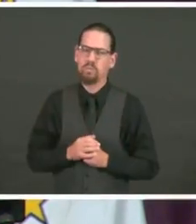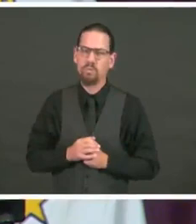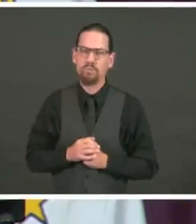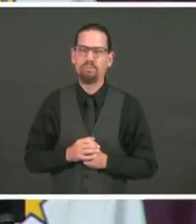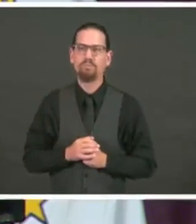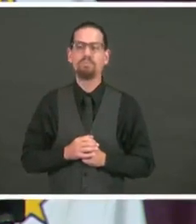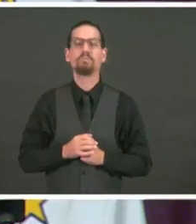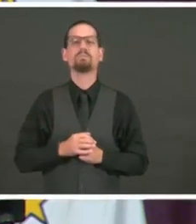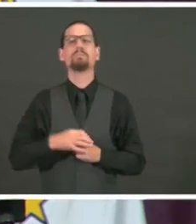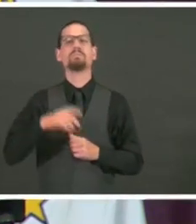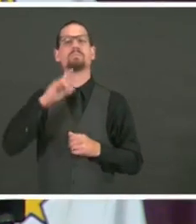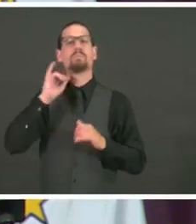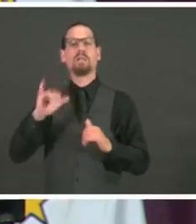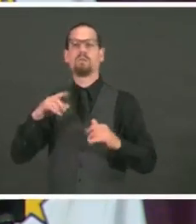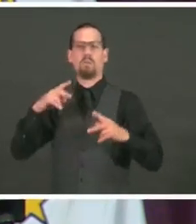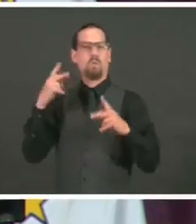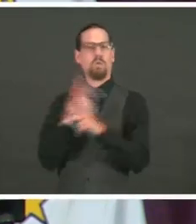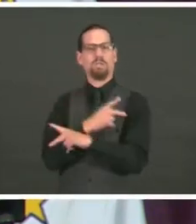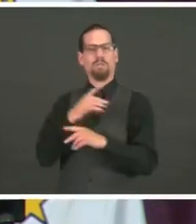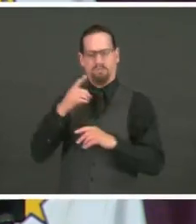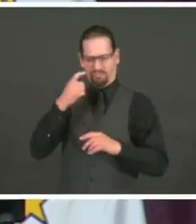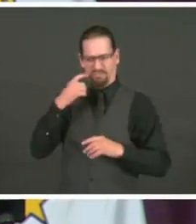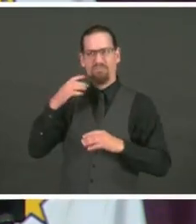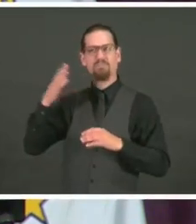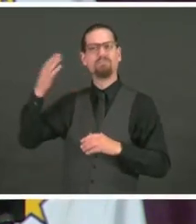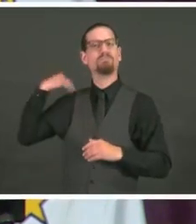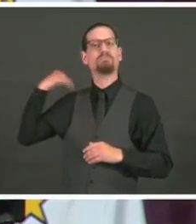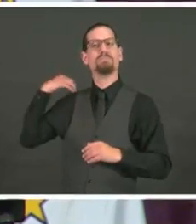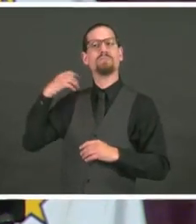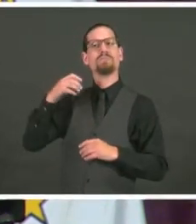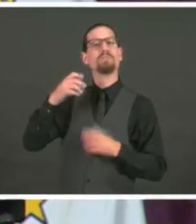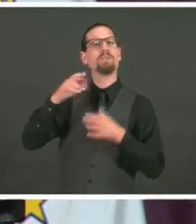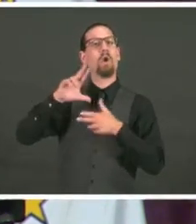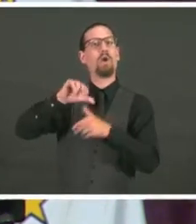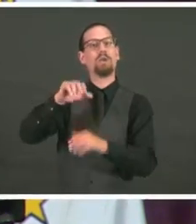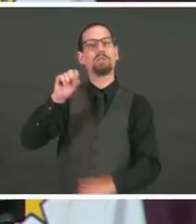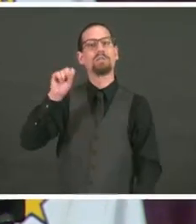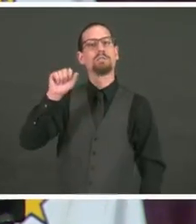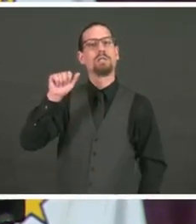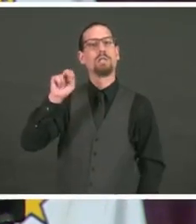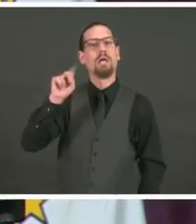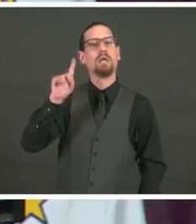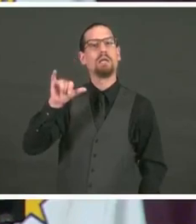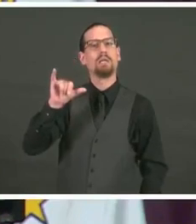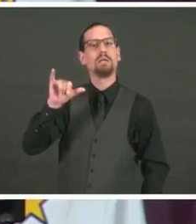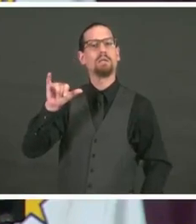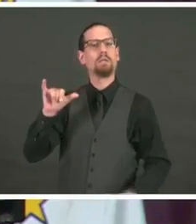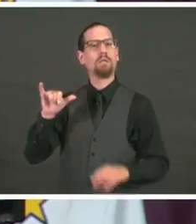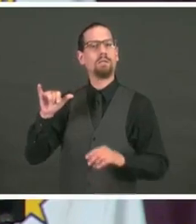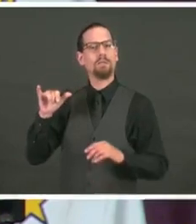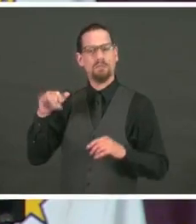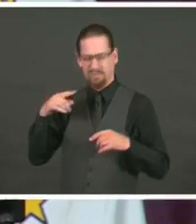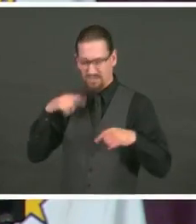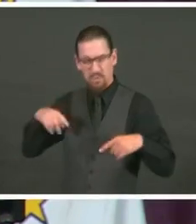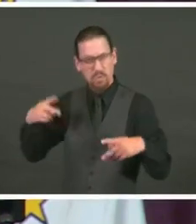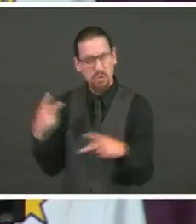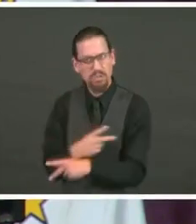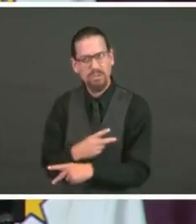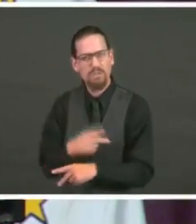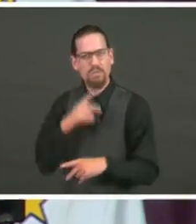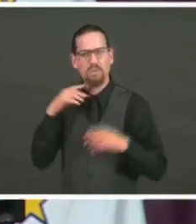back. So we went from having 150,000 people without power to right now